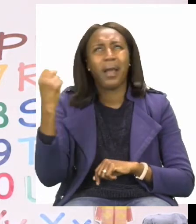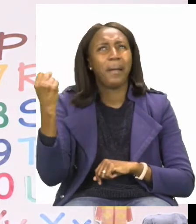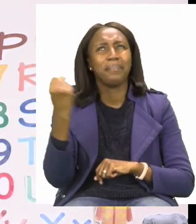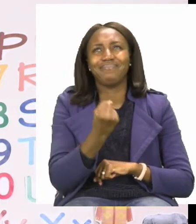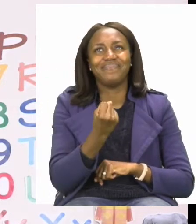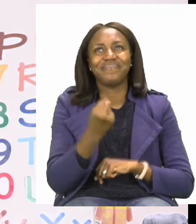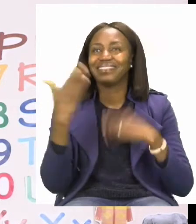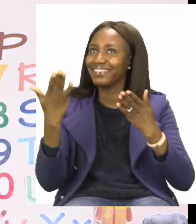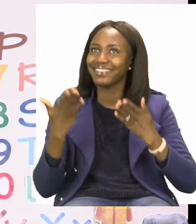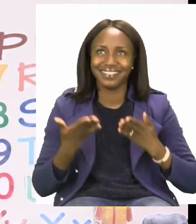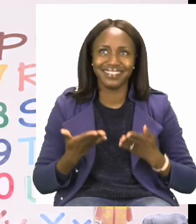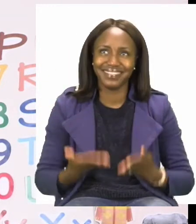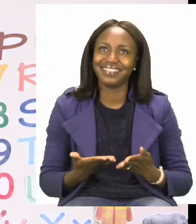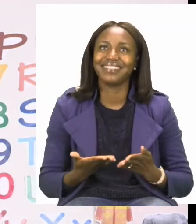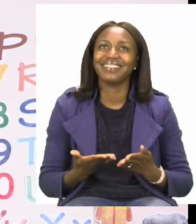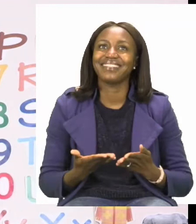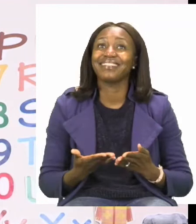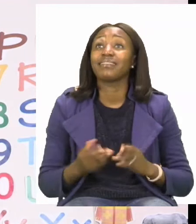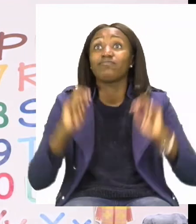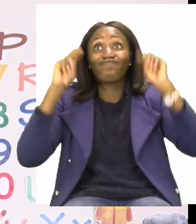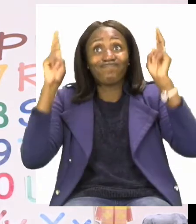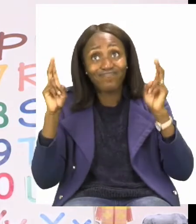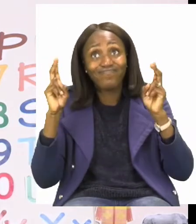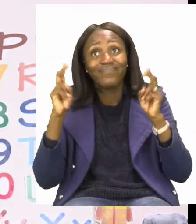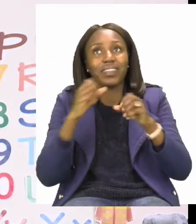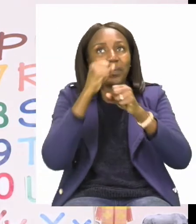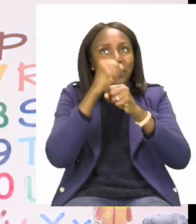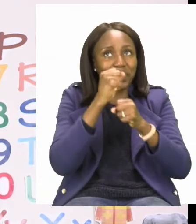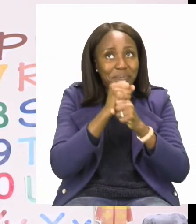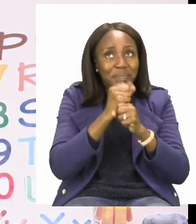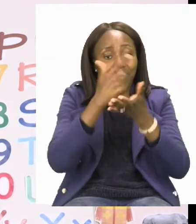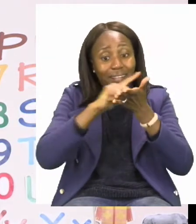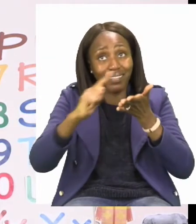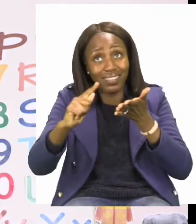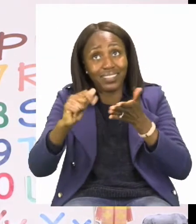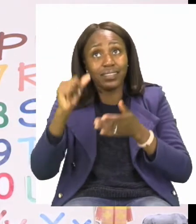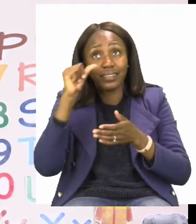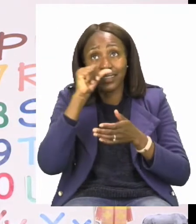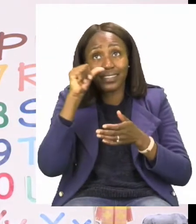thank you so much for joining me today. Our theme this week is